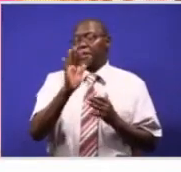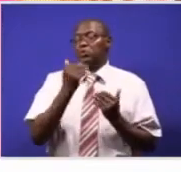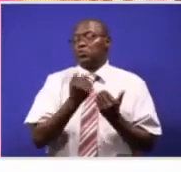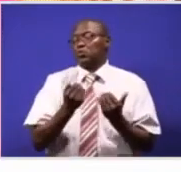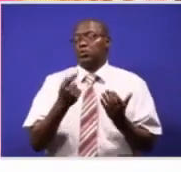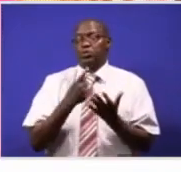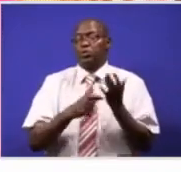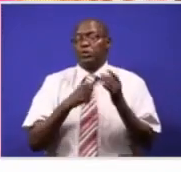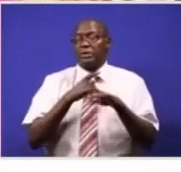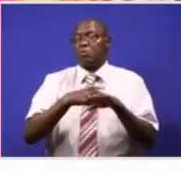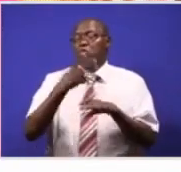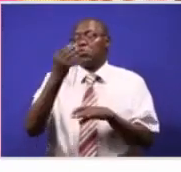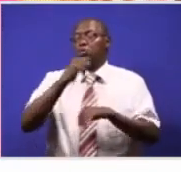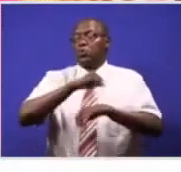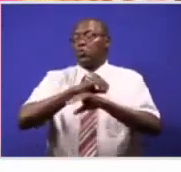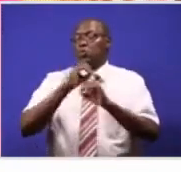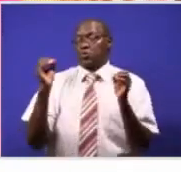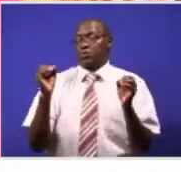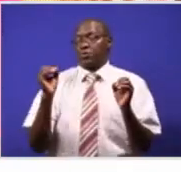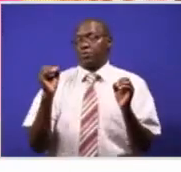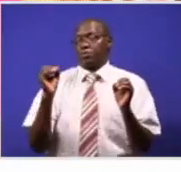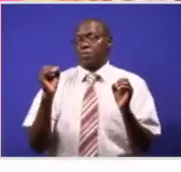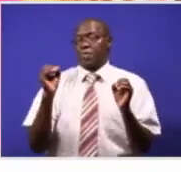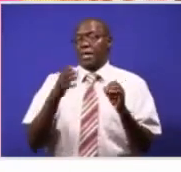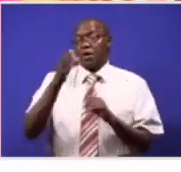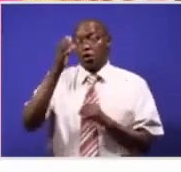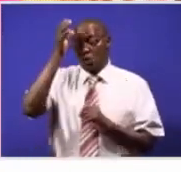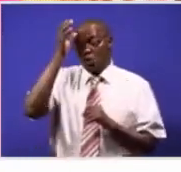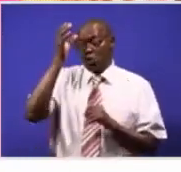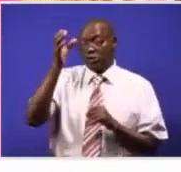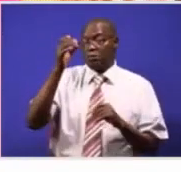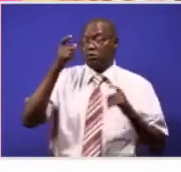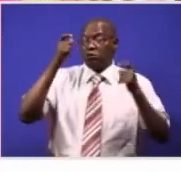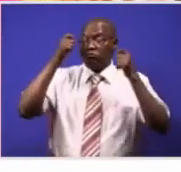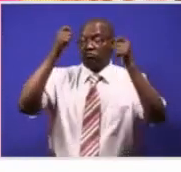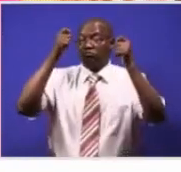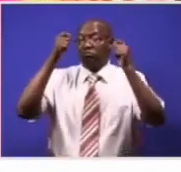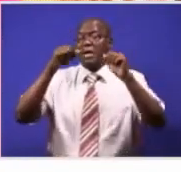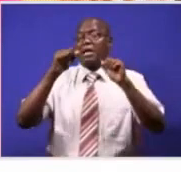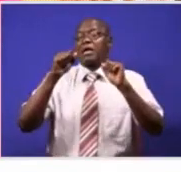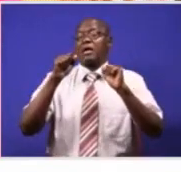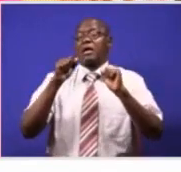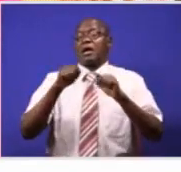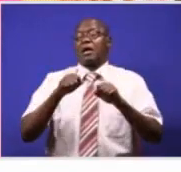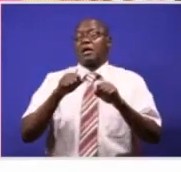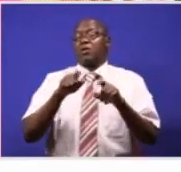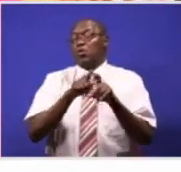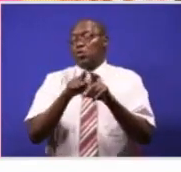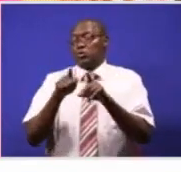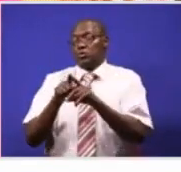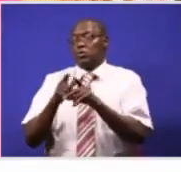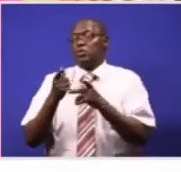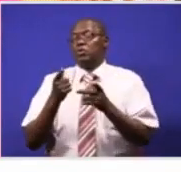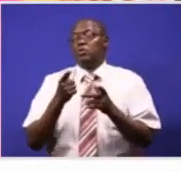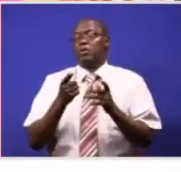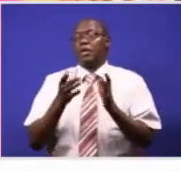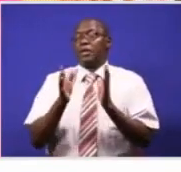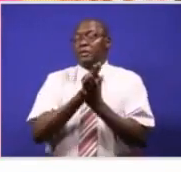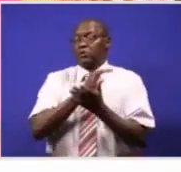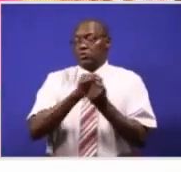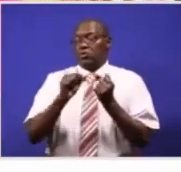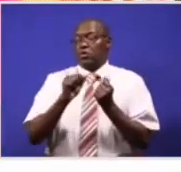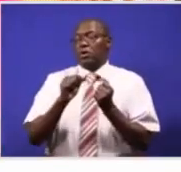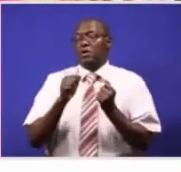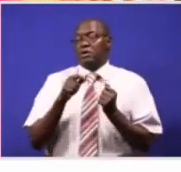when they don't go to school. The concept of demonstration can also be very abstract for the very young